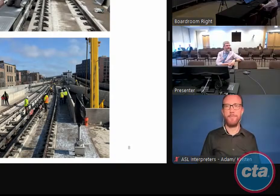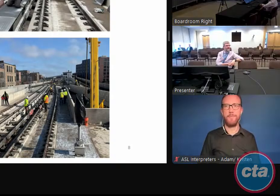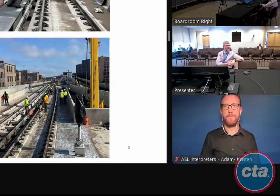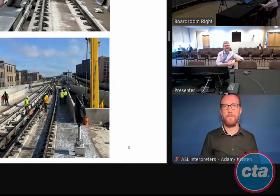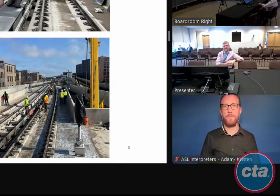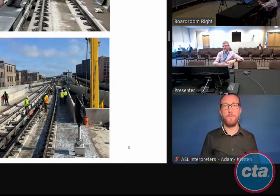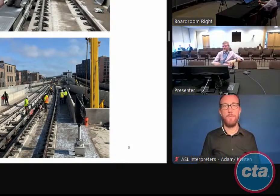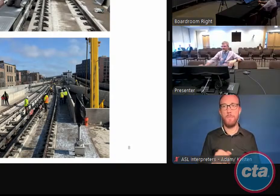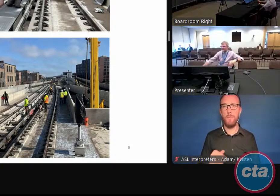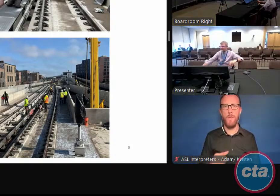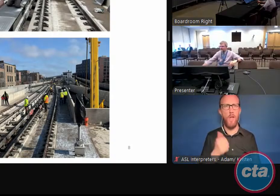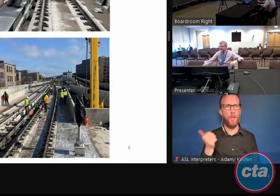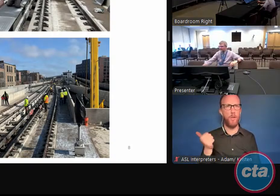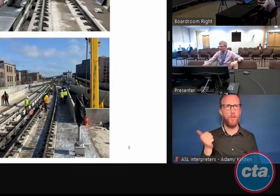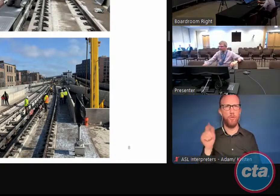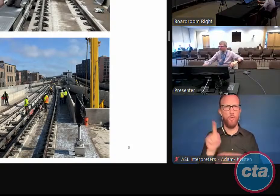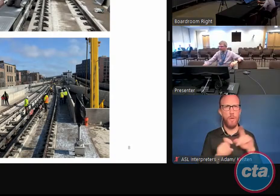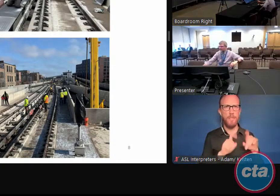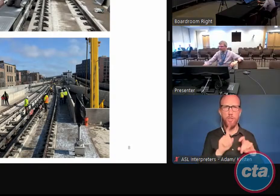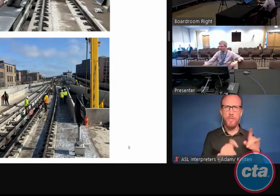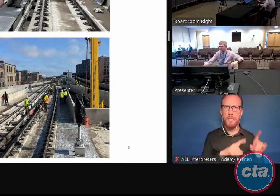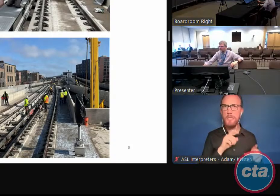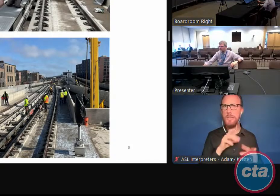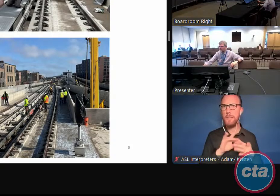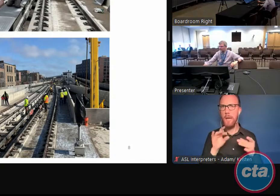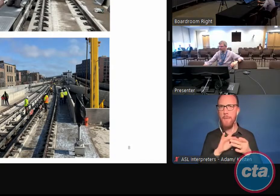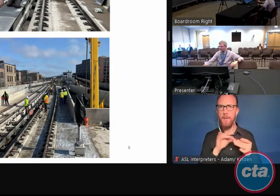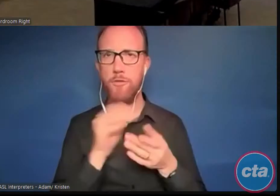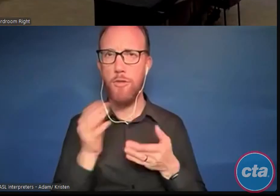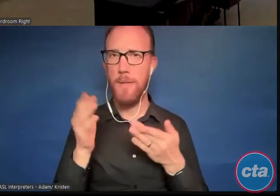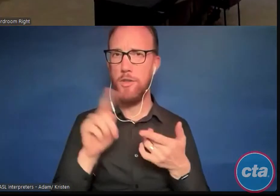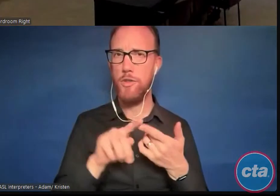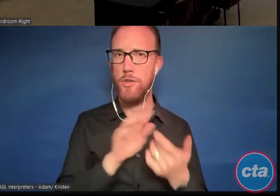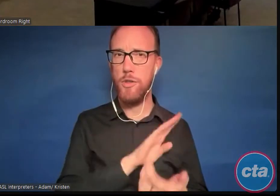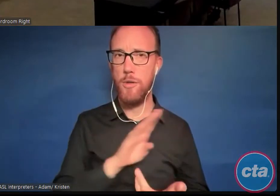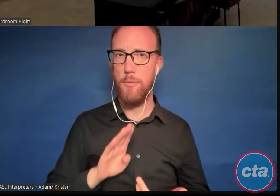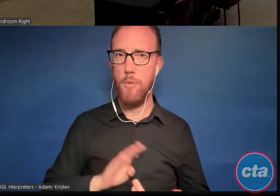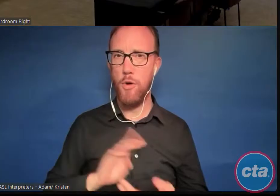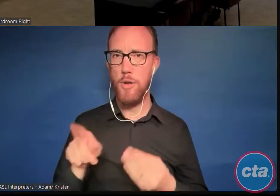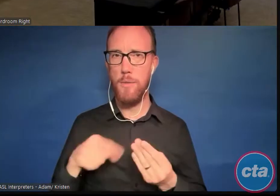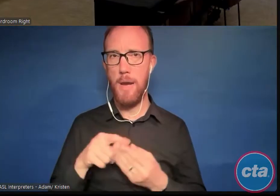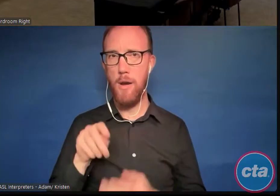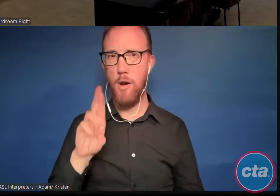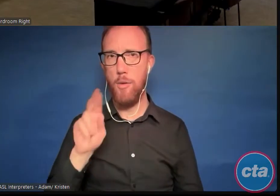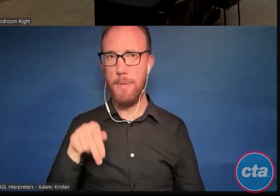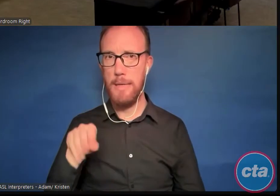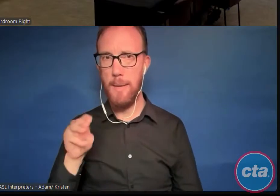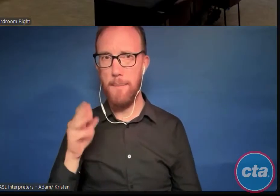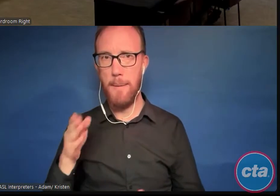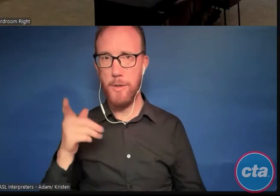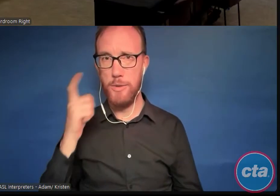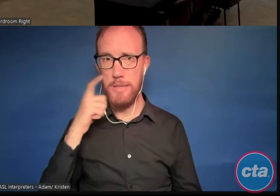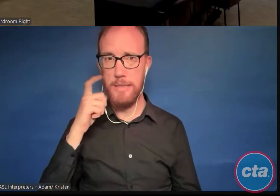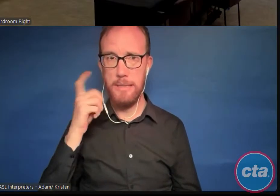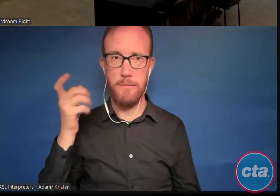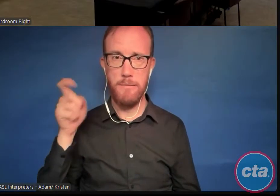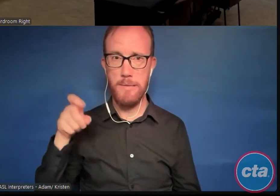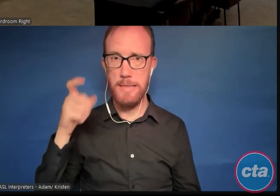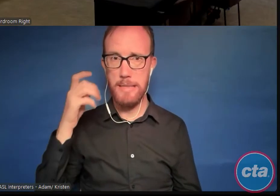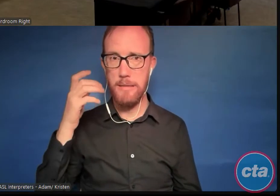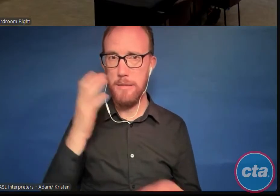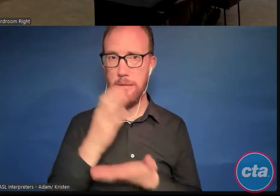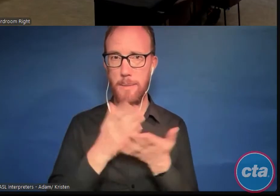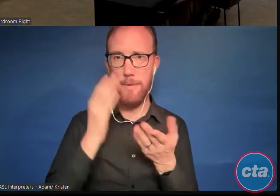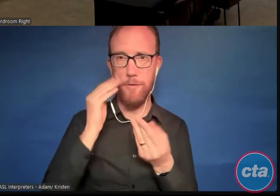Any other questions, comments, recommendations to the board as it relates to RPM that you may need some insight from